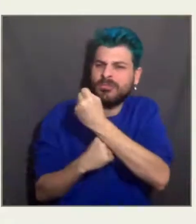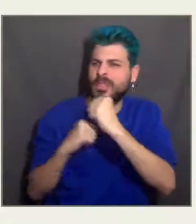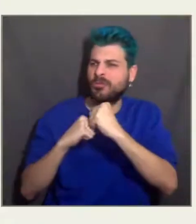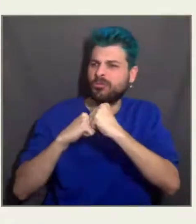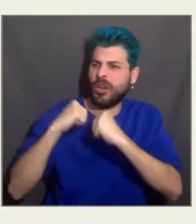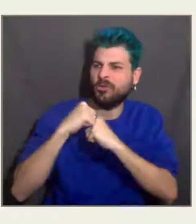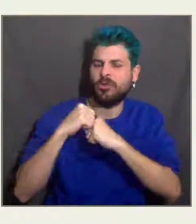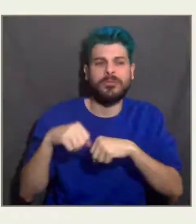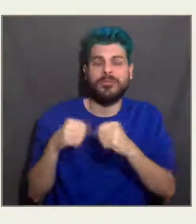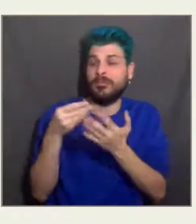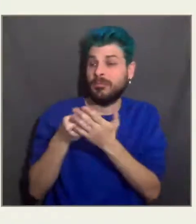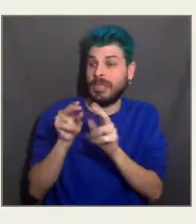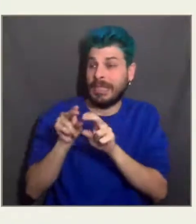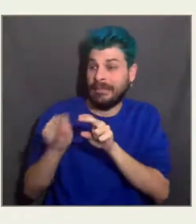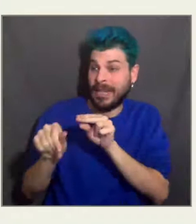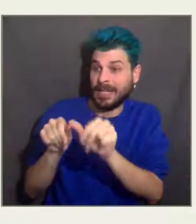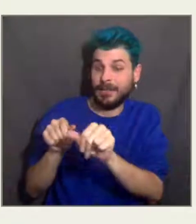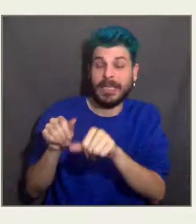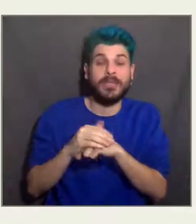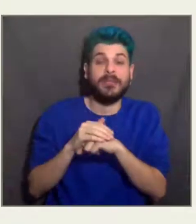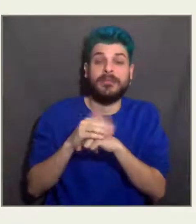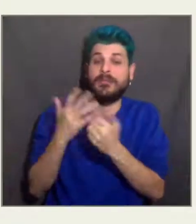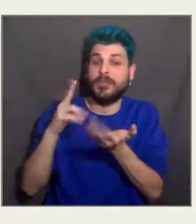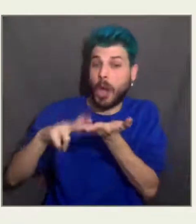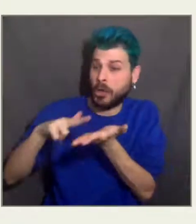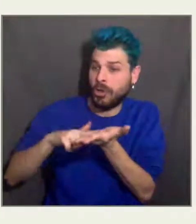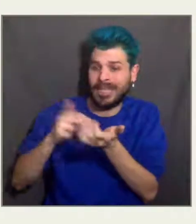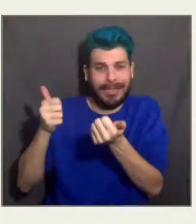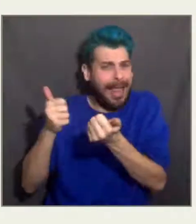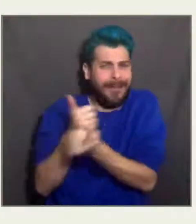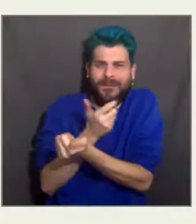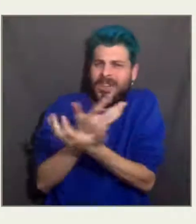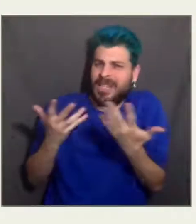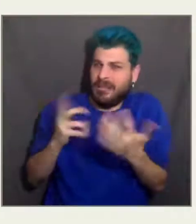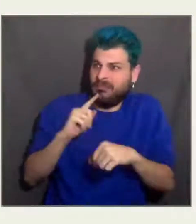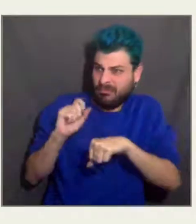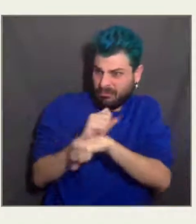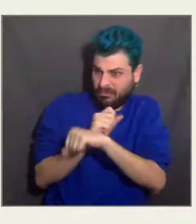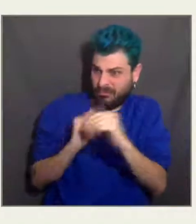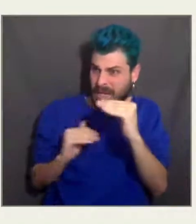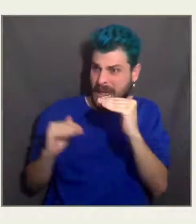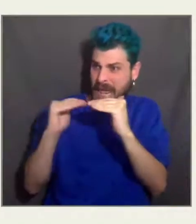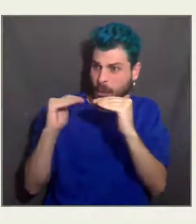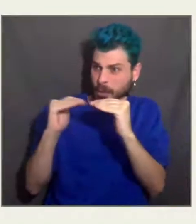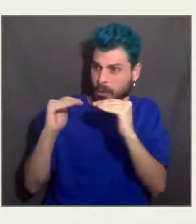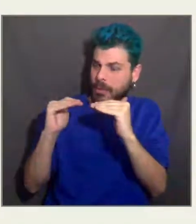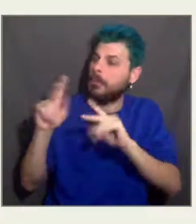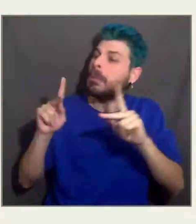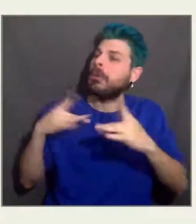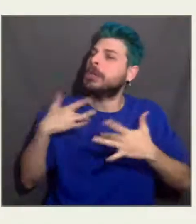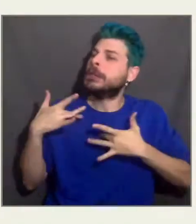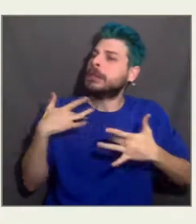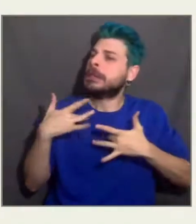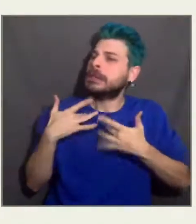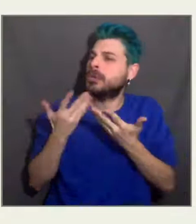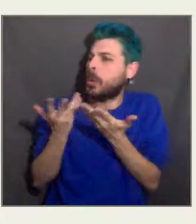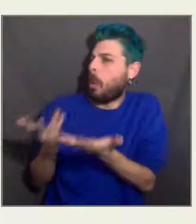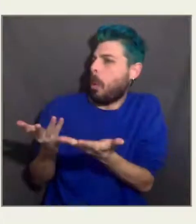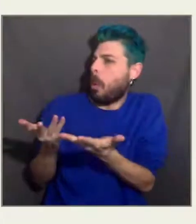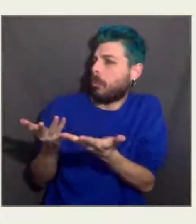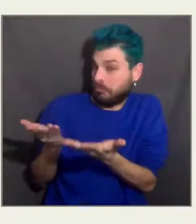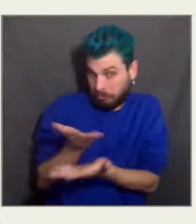investments, contracting, workforce, anything you can think of to assuage those concerns? It's a really good